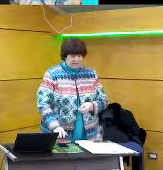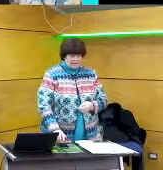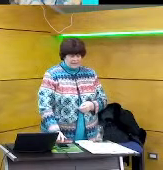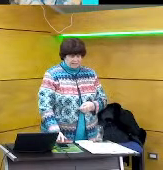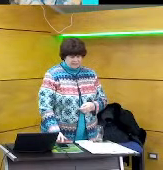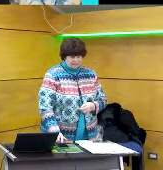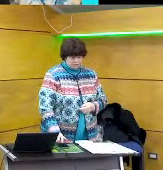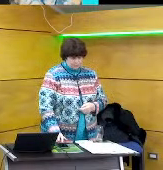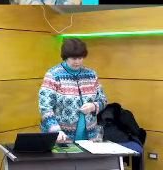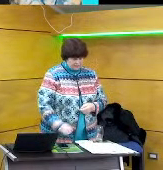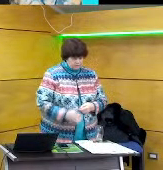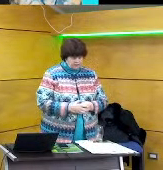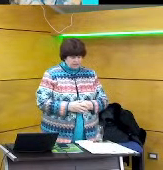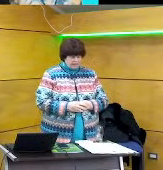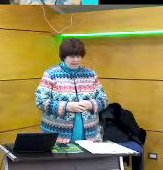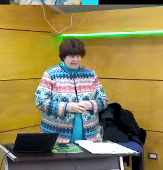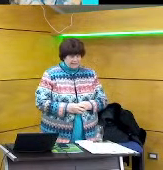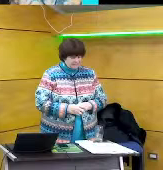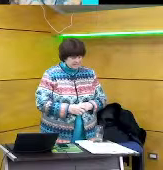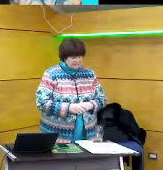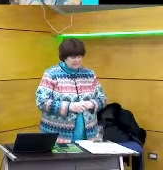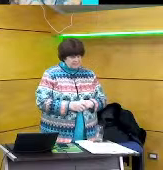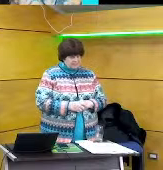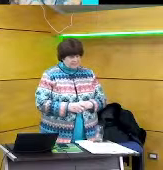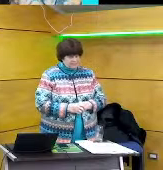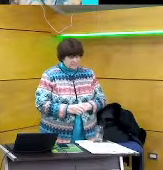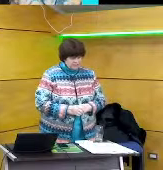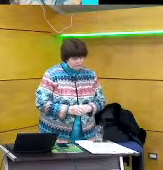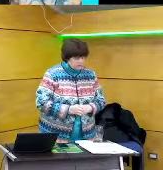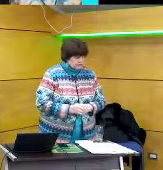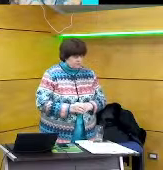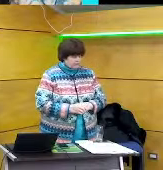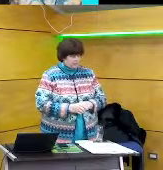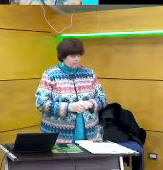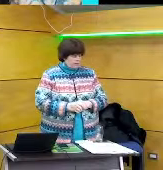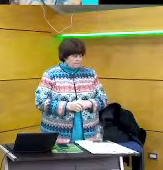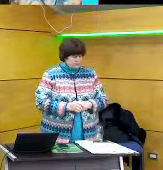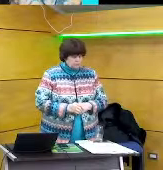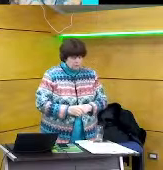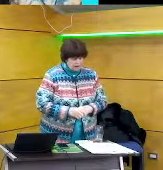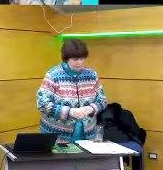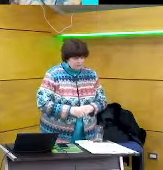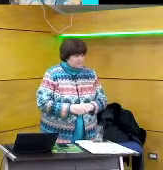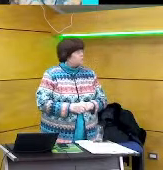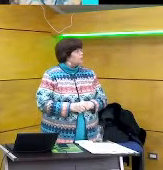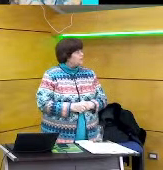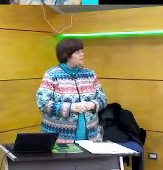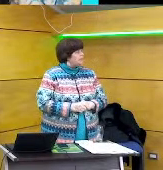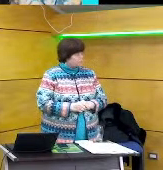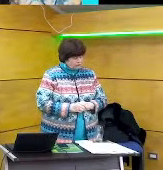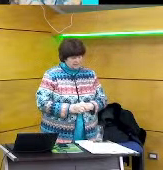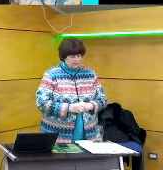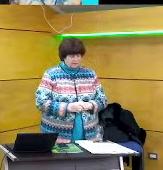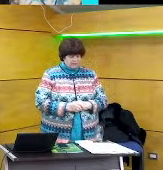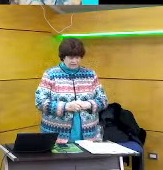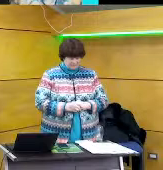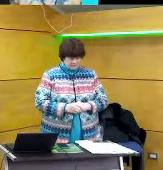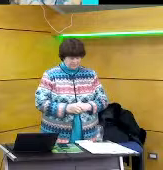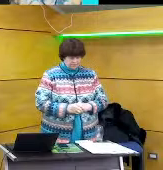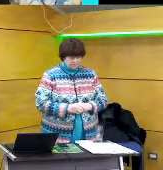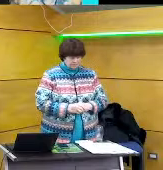responses in a new language. And at this stage, they continue to develop much more complex reading and